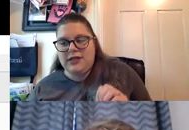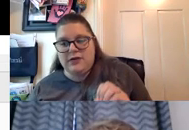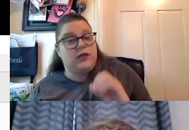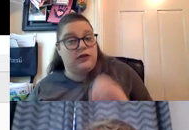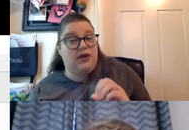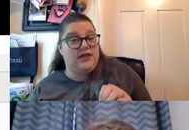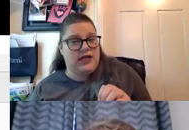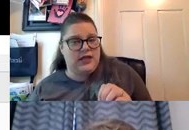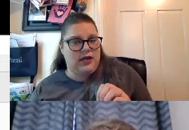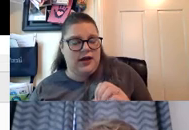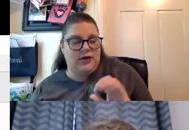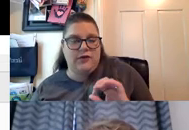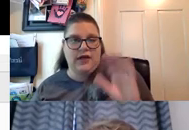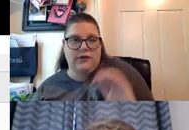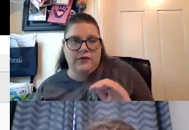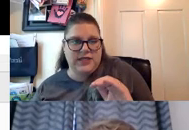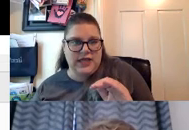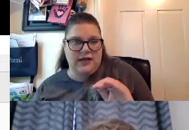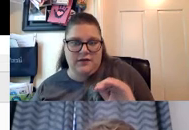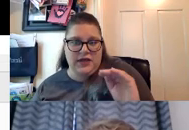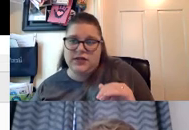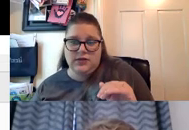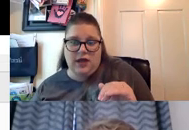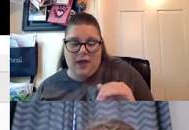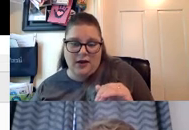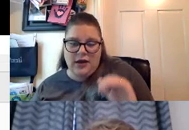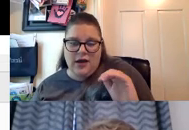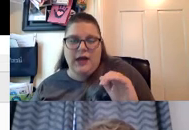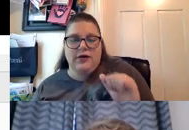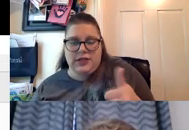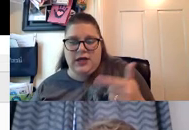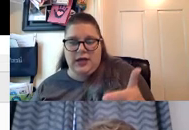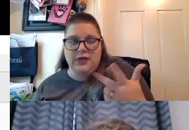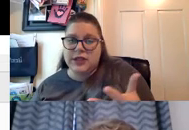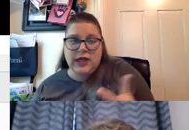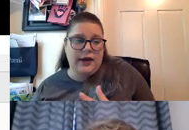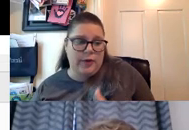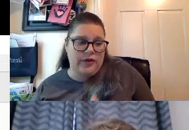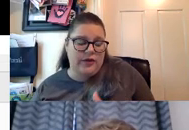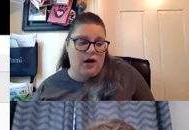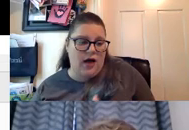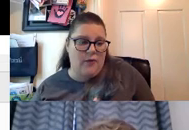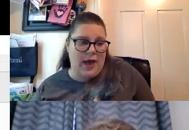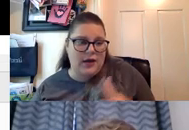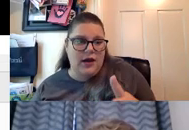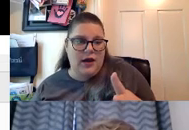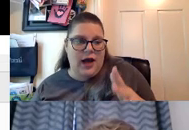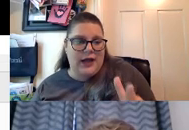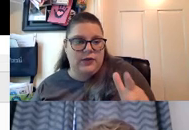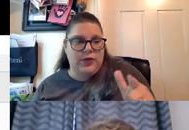want to say there's only 3 of us on here. I don't know if anyone from the state level is using a Mac. I know that Donna, Angela, and I both all have a